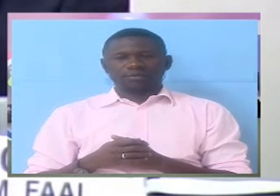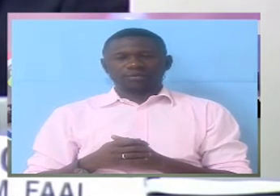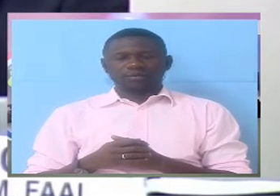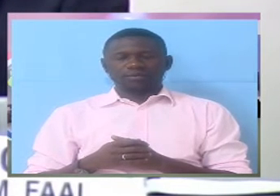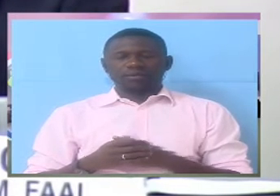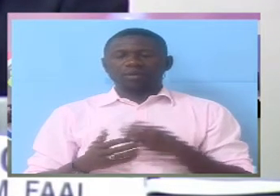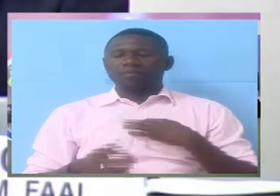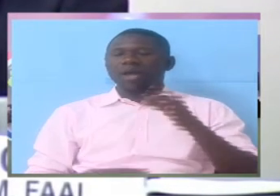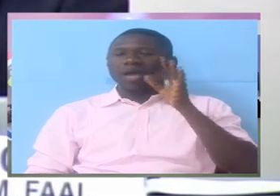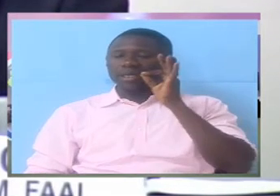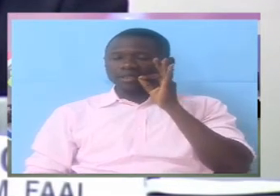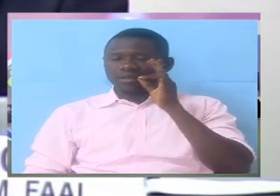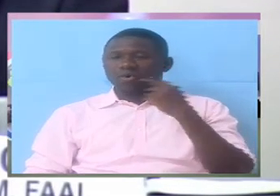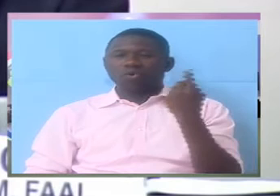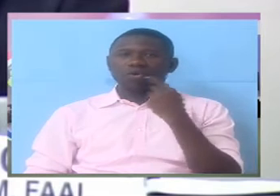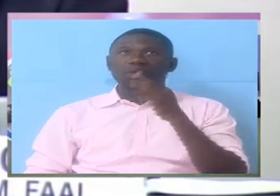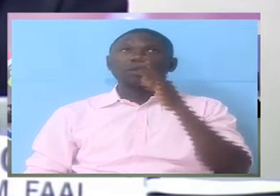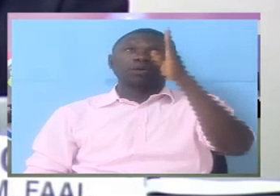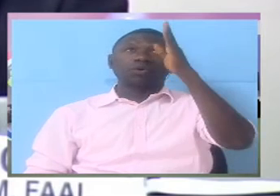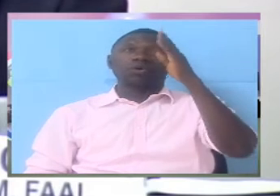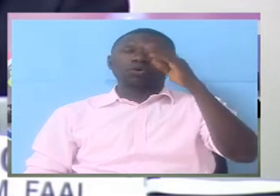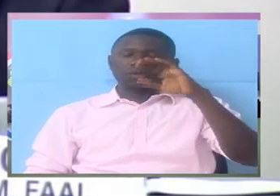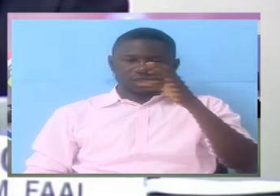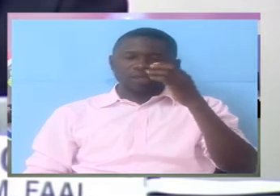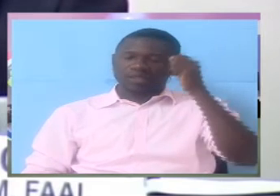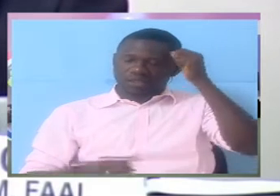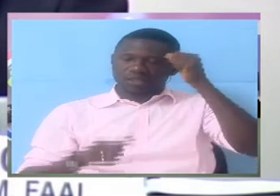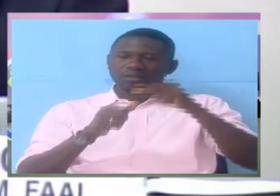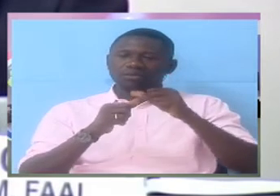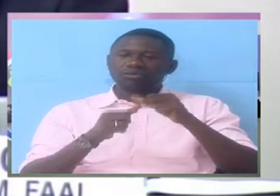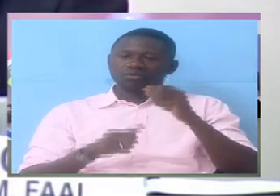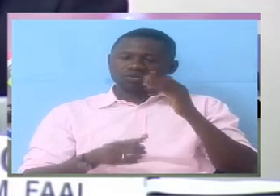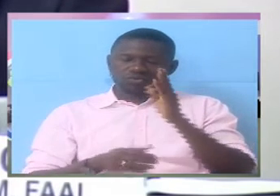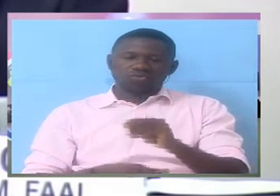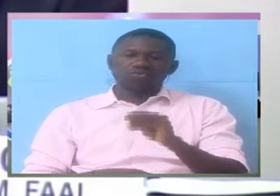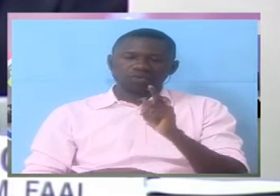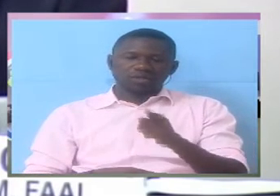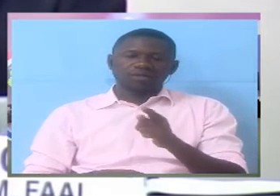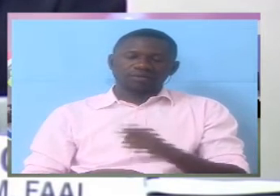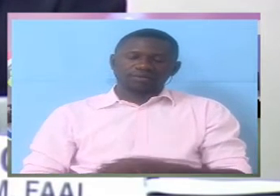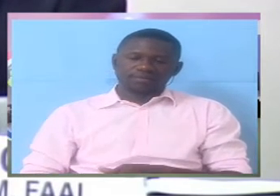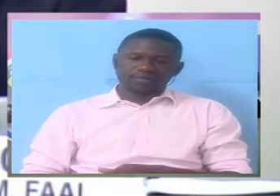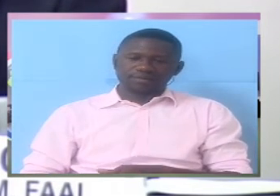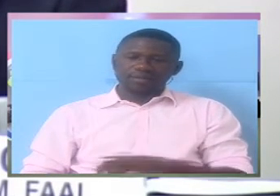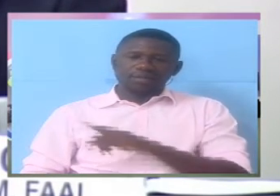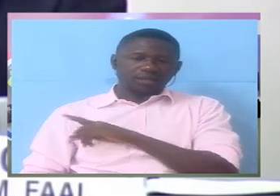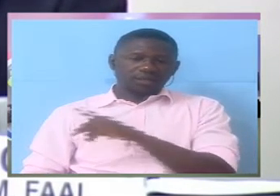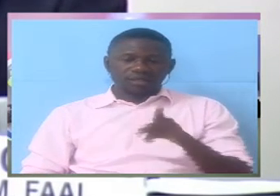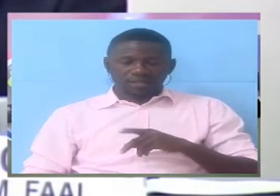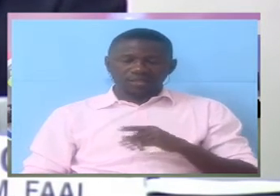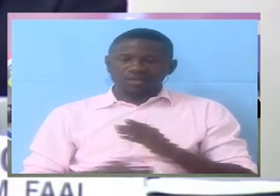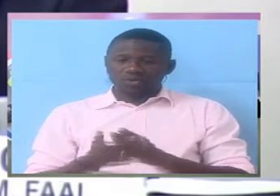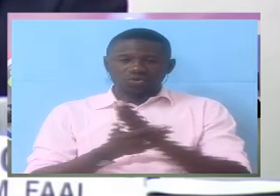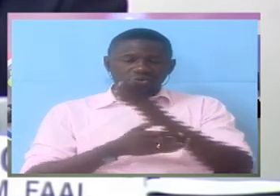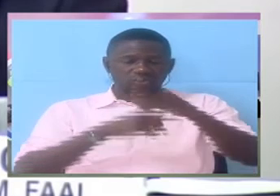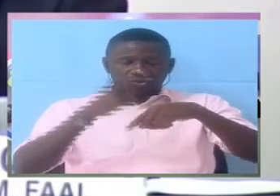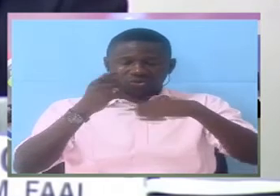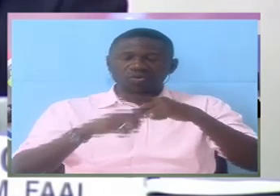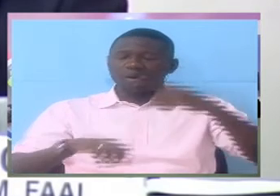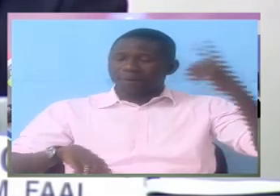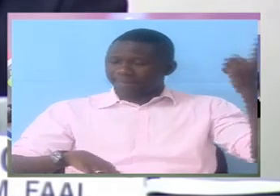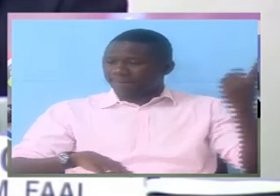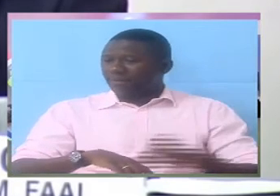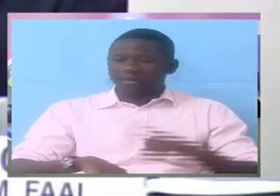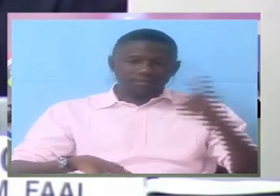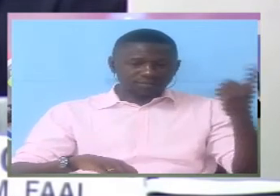responded, only God can decide that. They continued beating me.